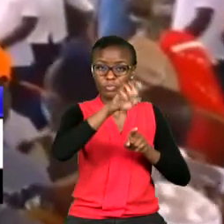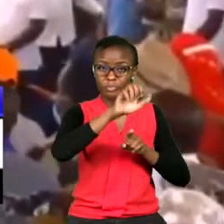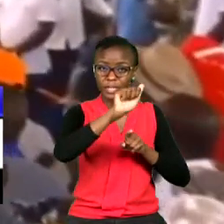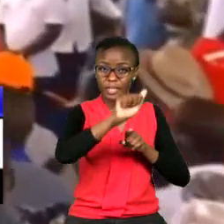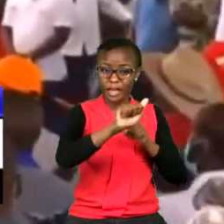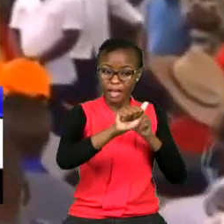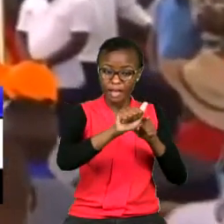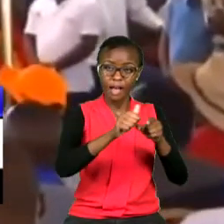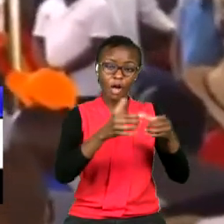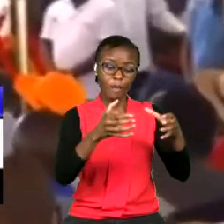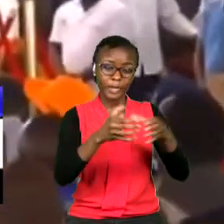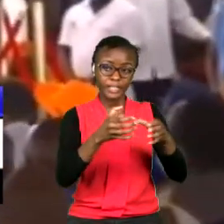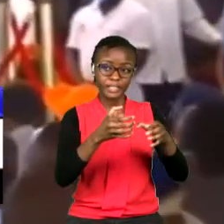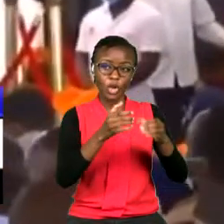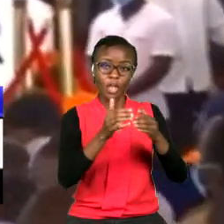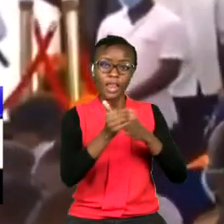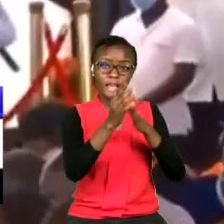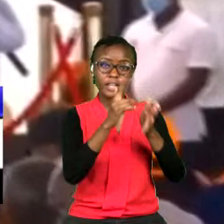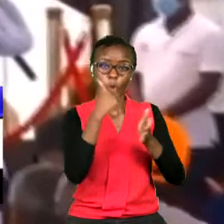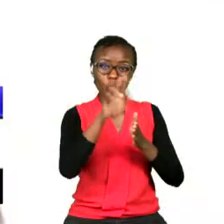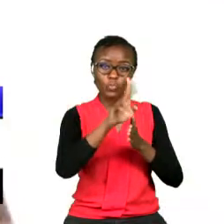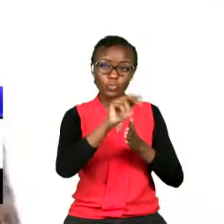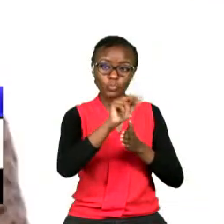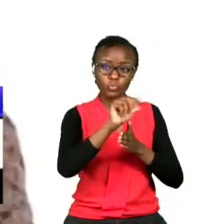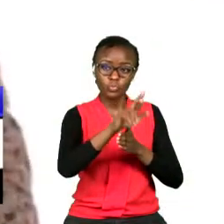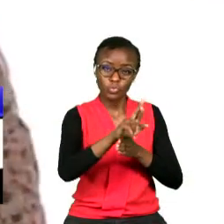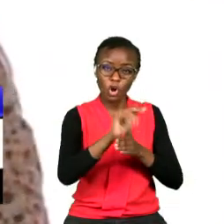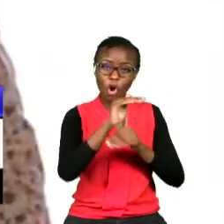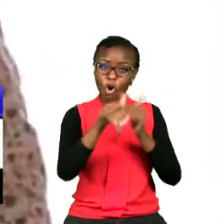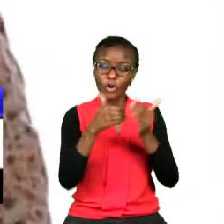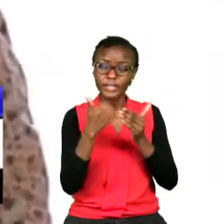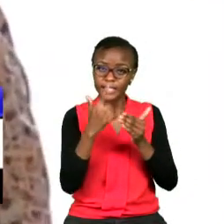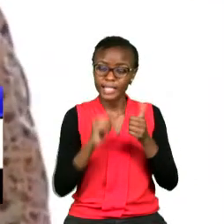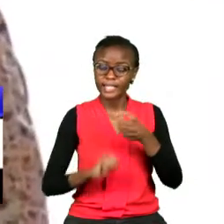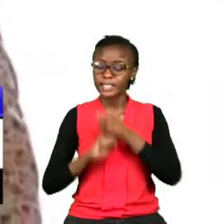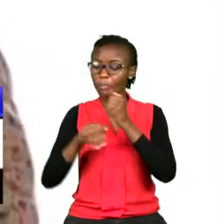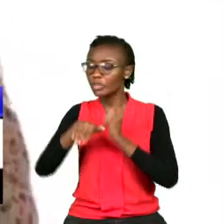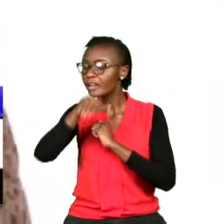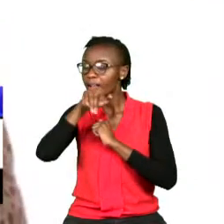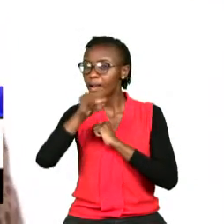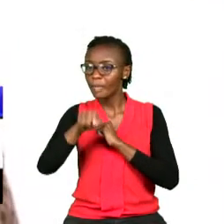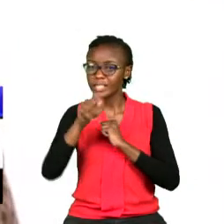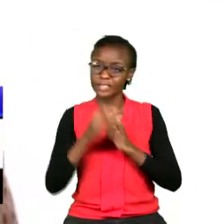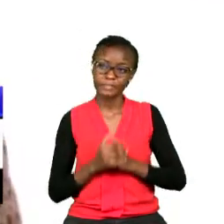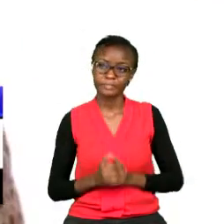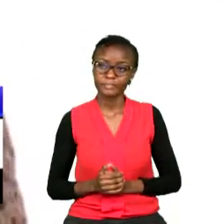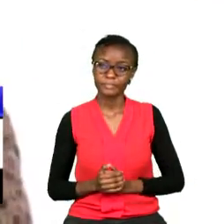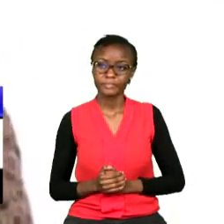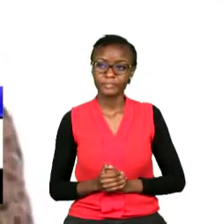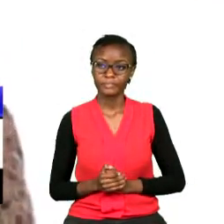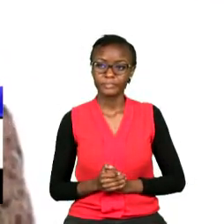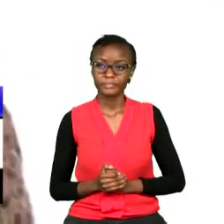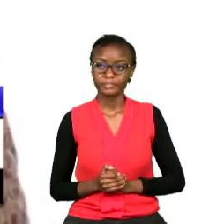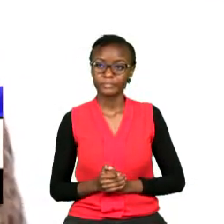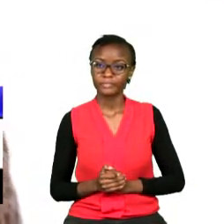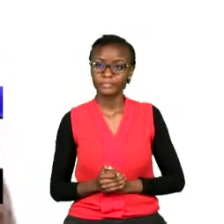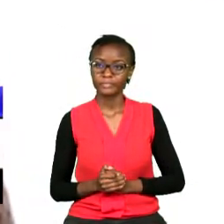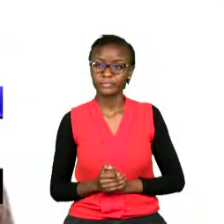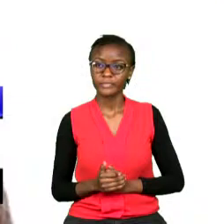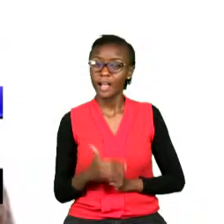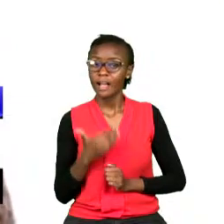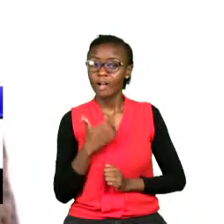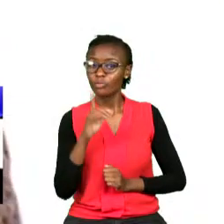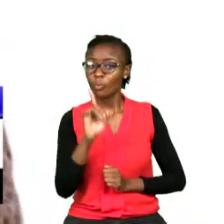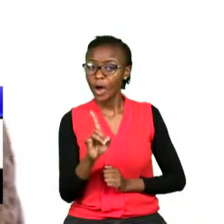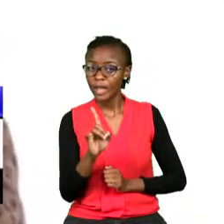Ukur Yatani rallied behind him. The challenge of Northern Kenya is with yourselves, because we do not have one common